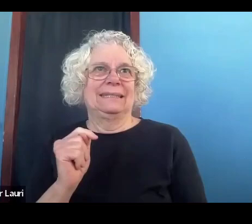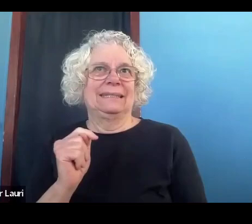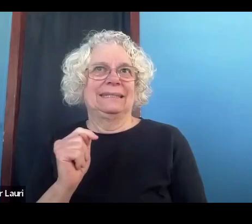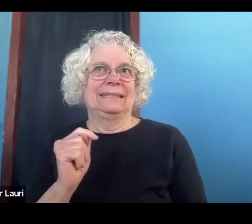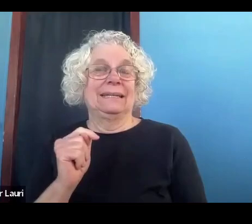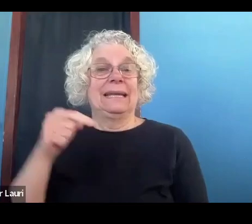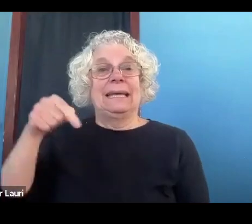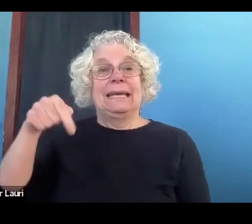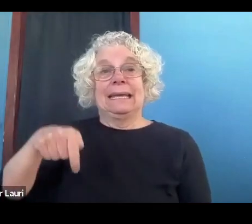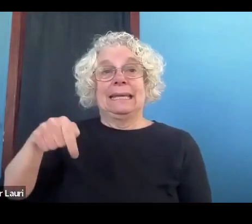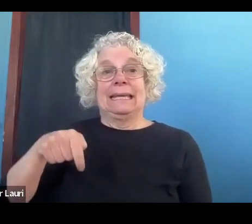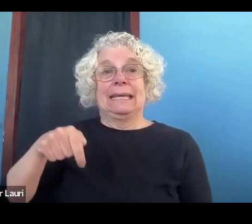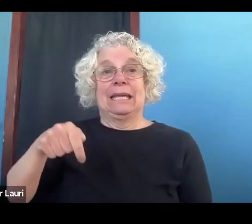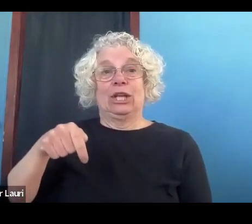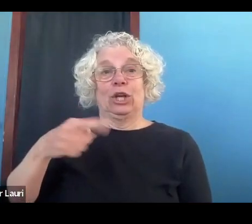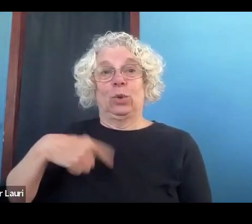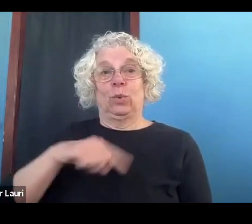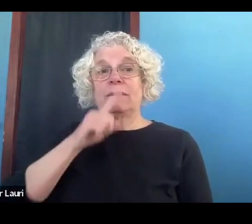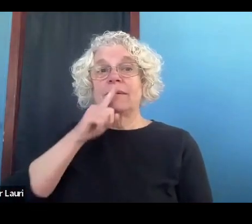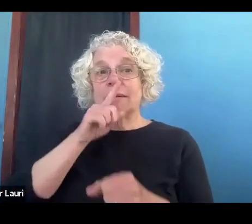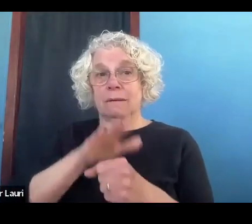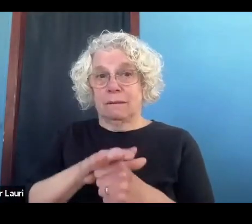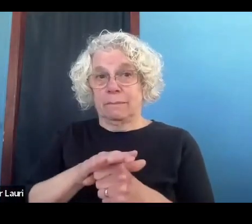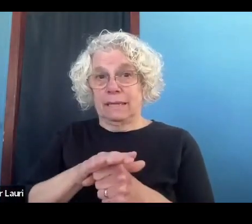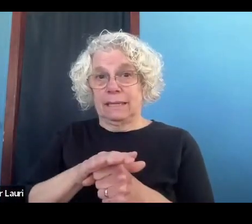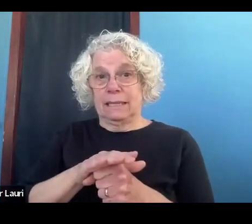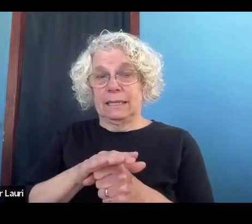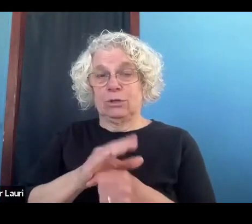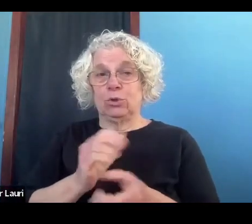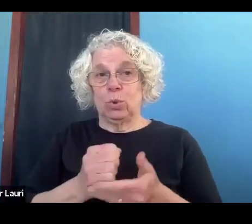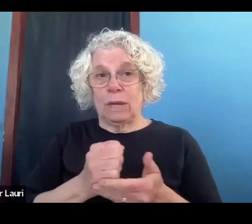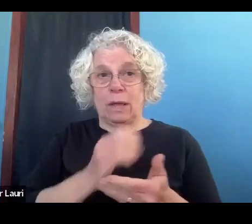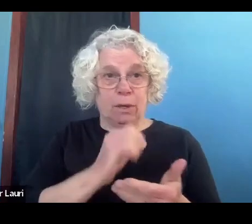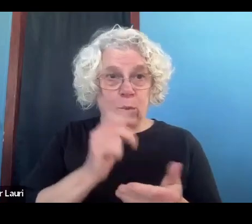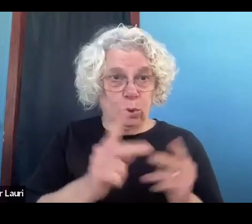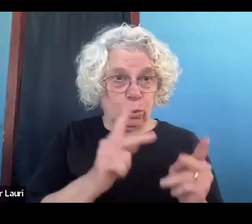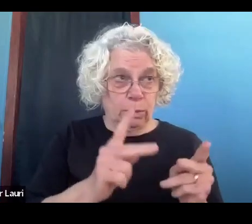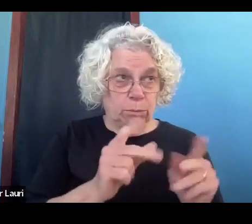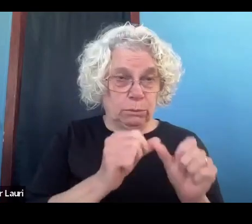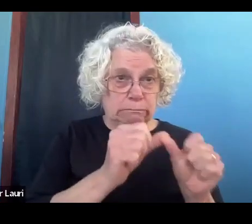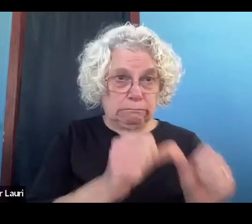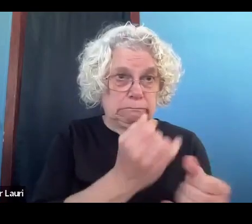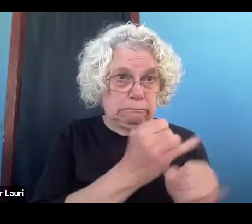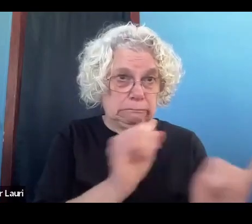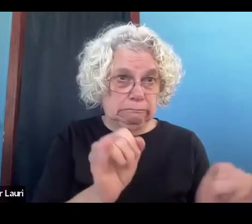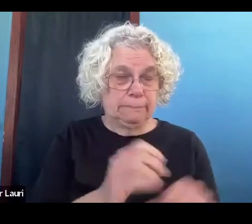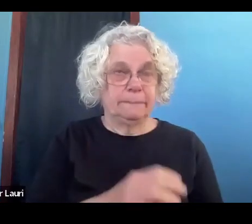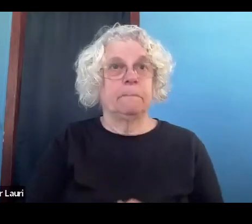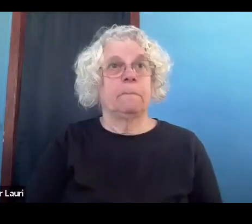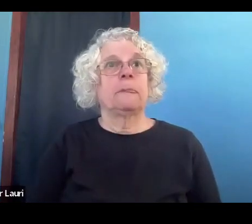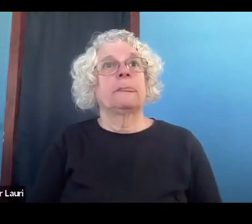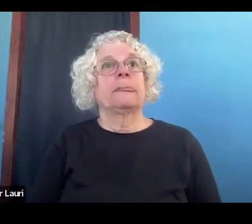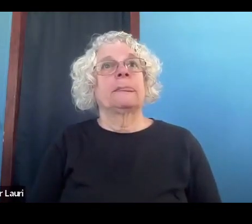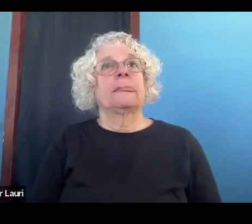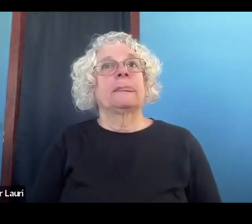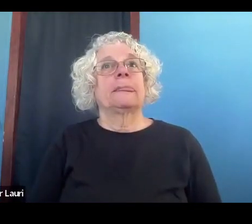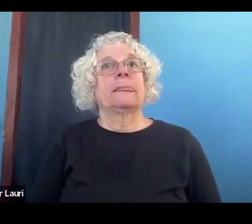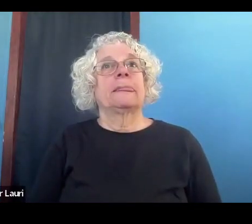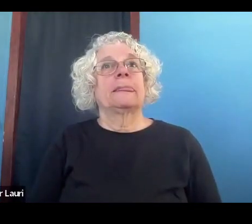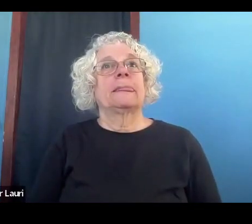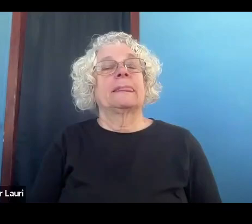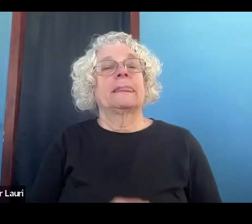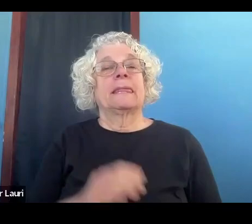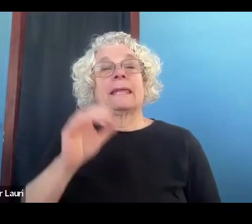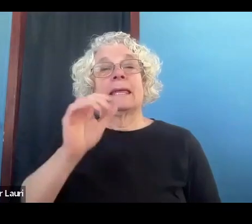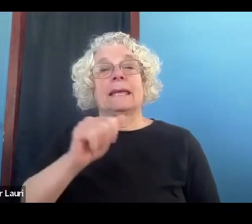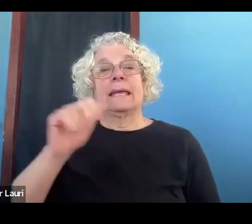Aging is committed to helping older adults maintain their highest level of independence. Area agencies on